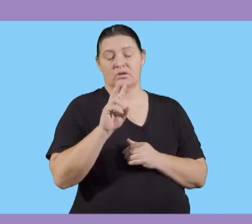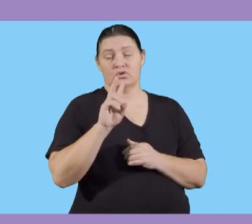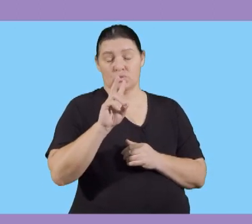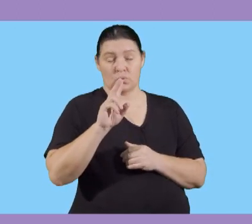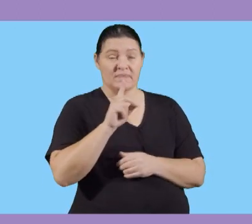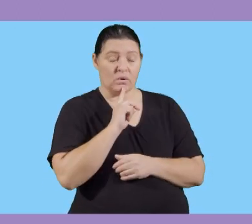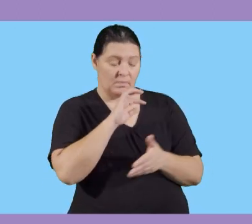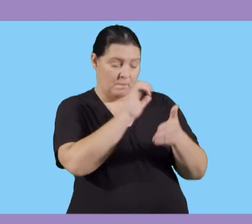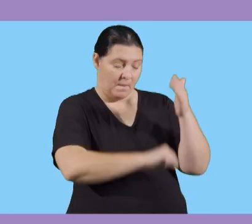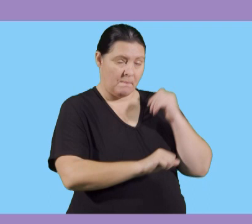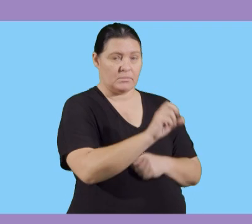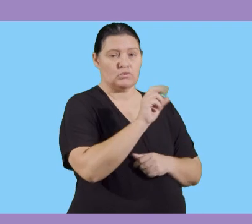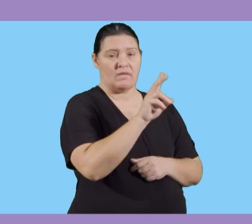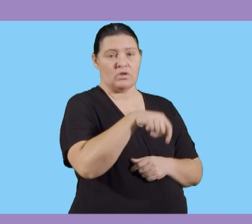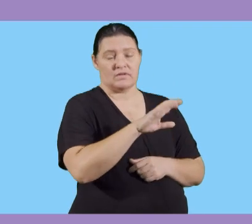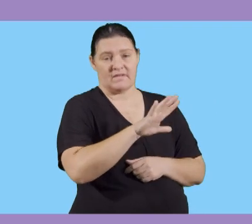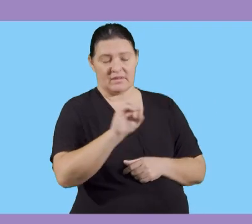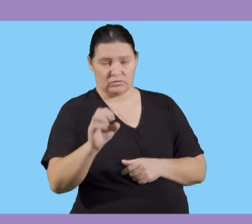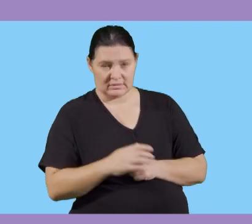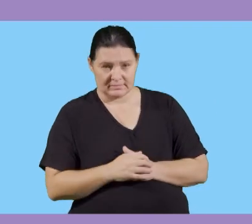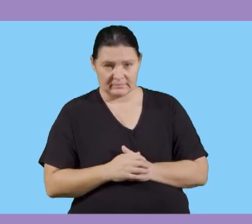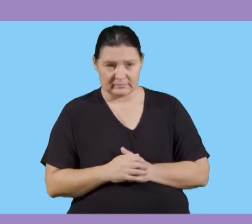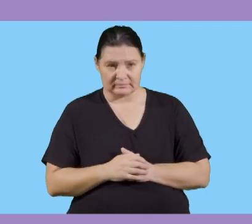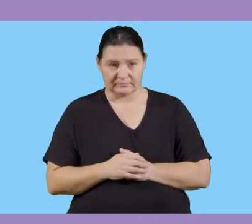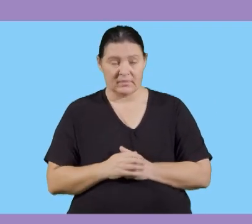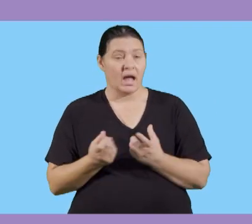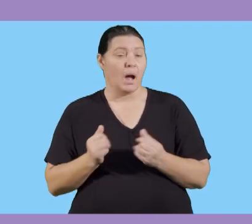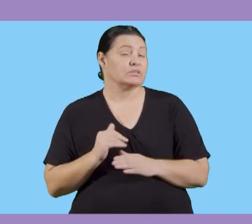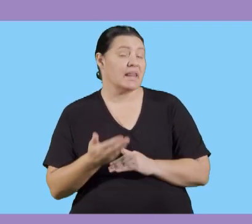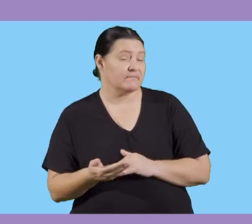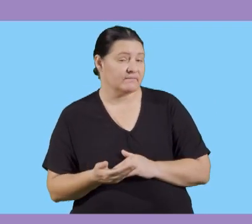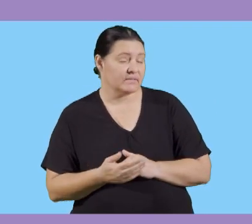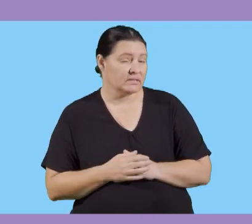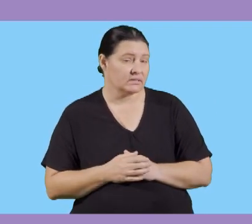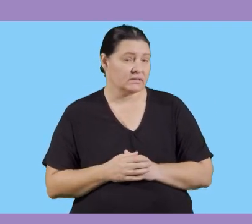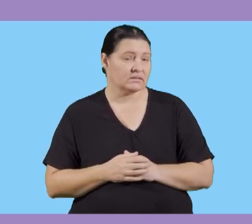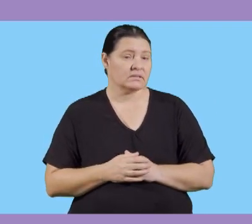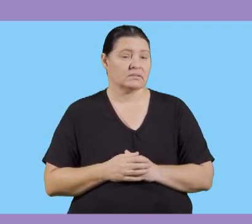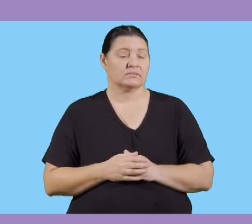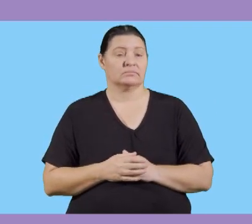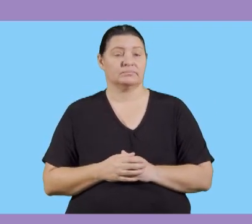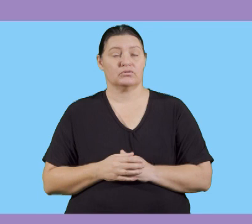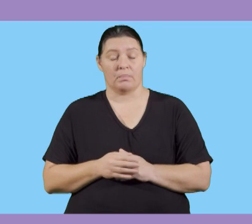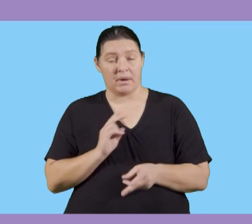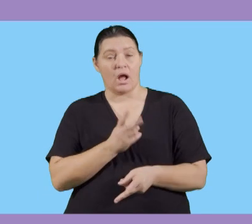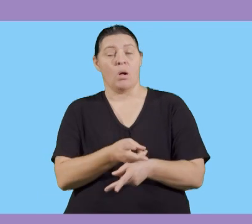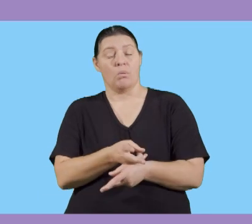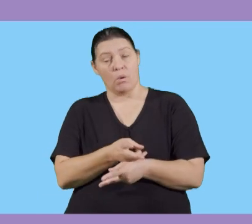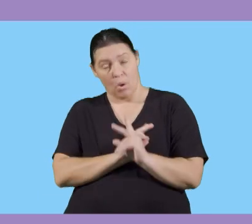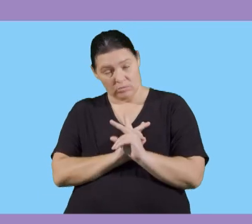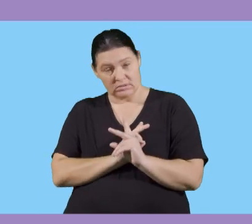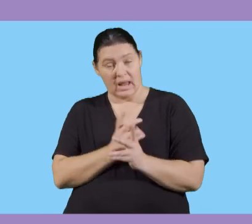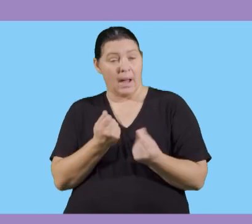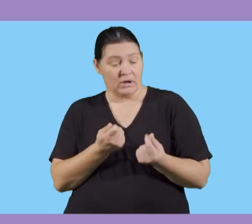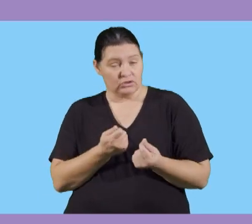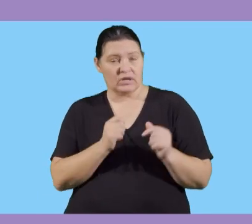2,000 rand from 12,500 rands. And how much is that going to be? This means that our loan amount